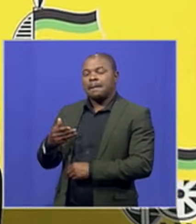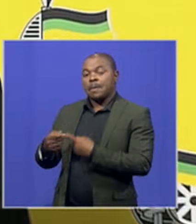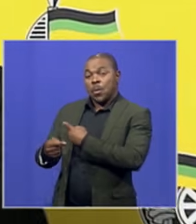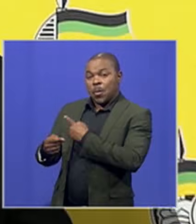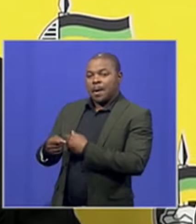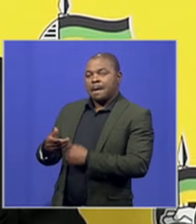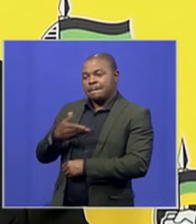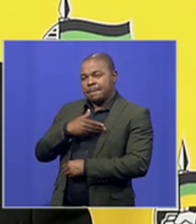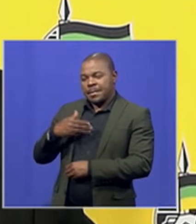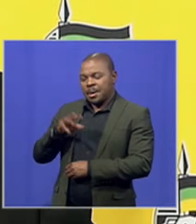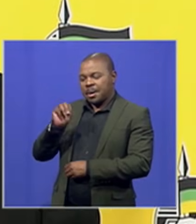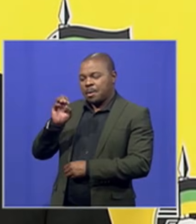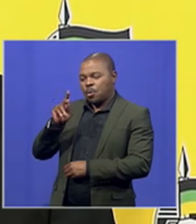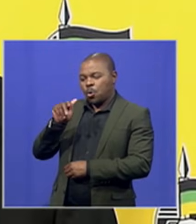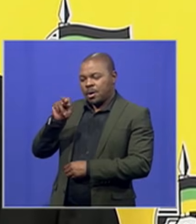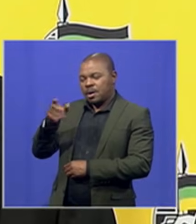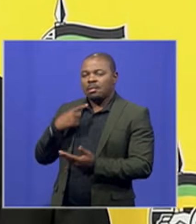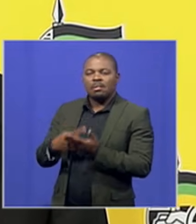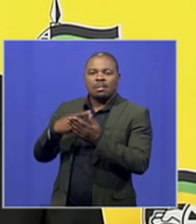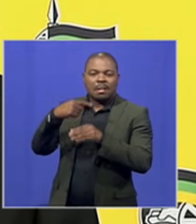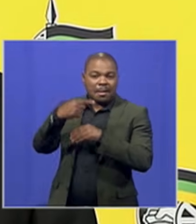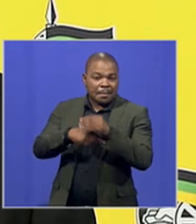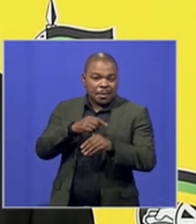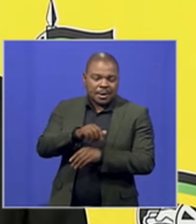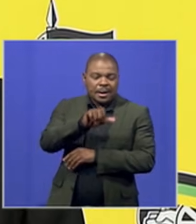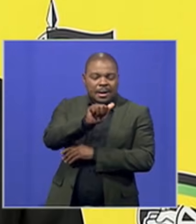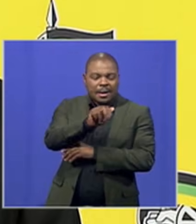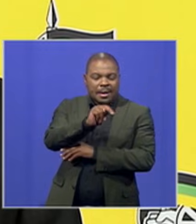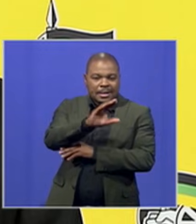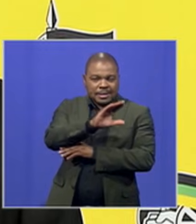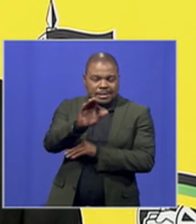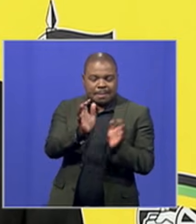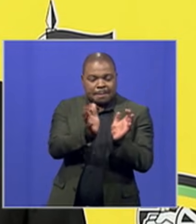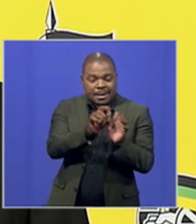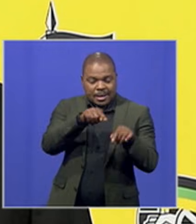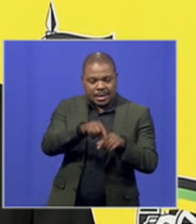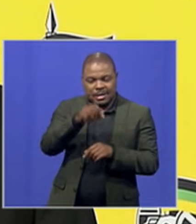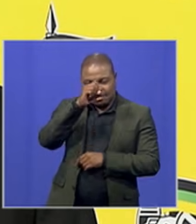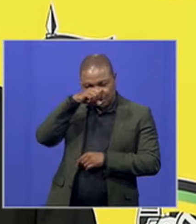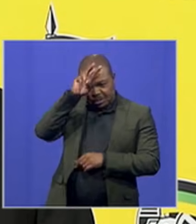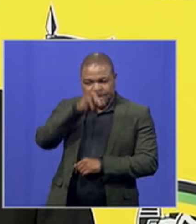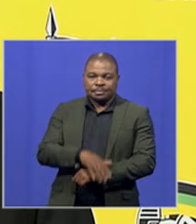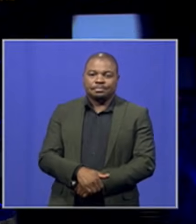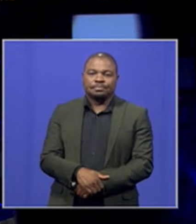re buisana jwalo ka seboka sena sa mokgatlo wa ANC se neng se tshwaretswe mona Boksburg.